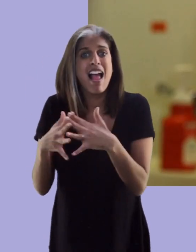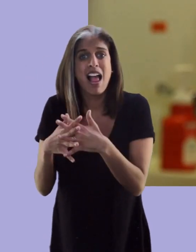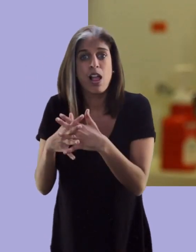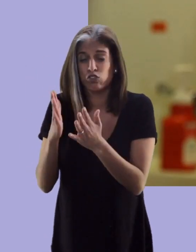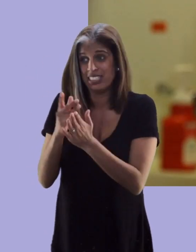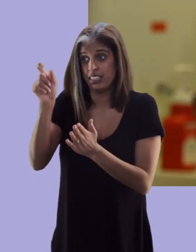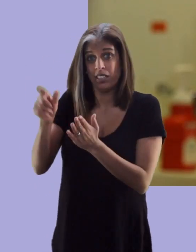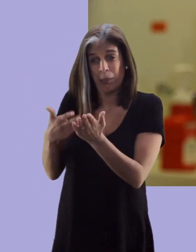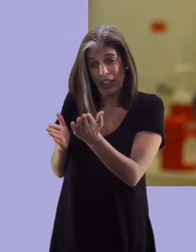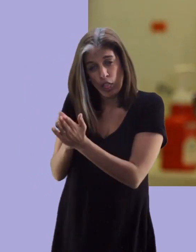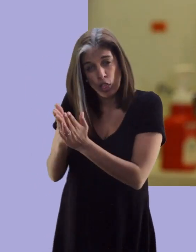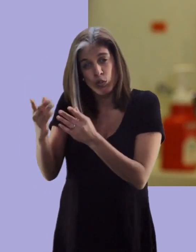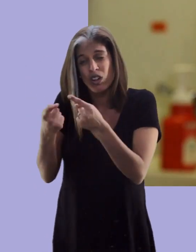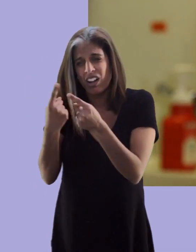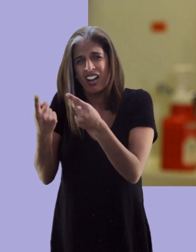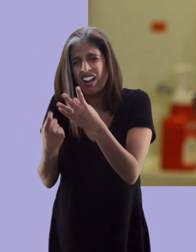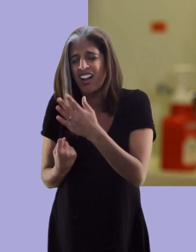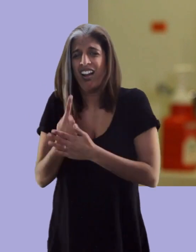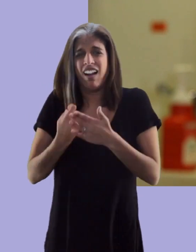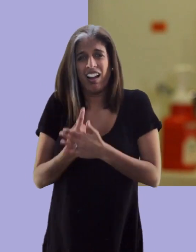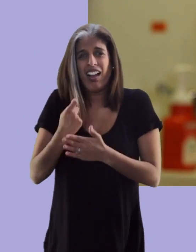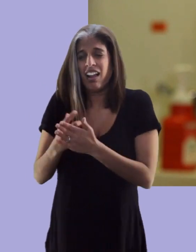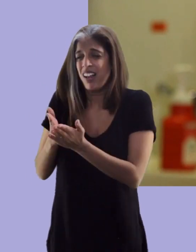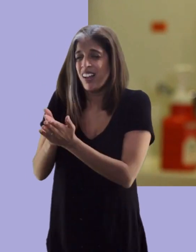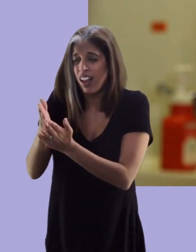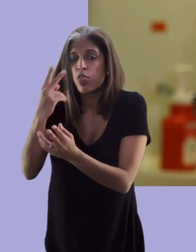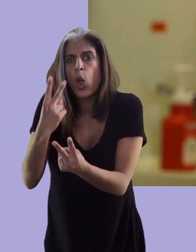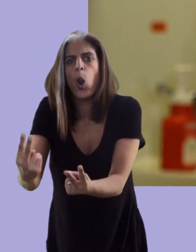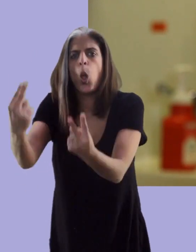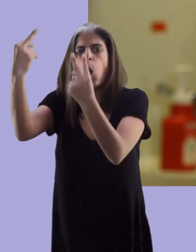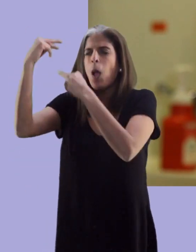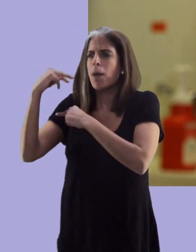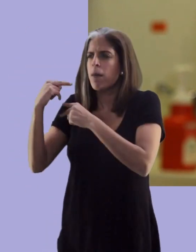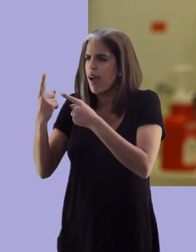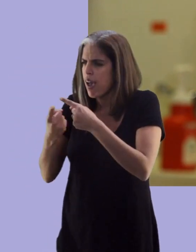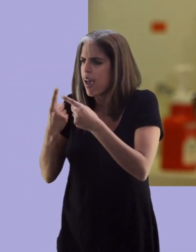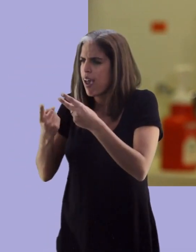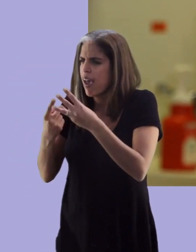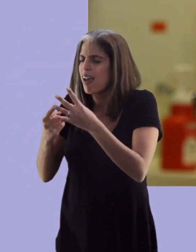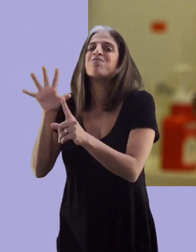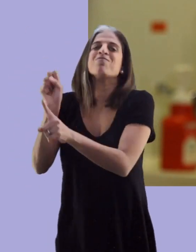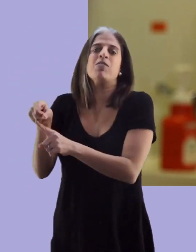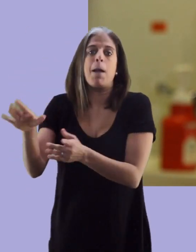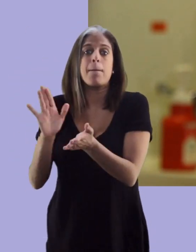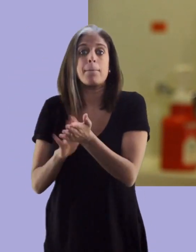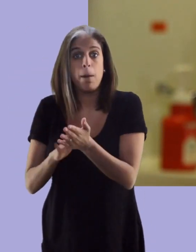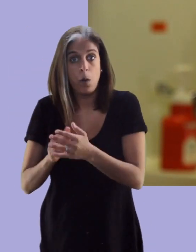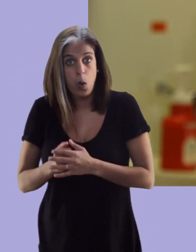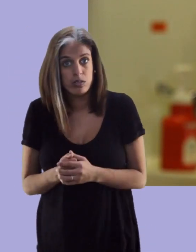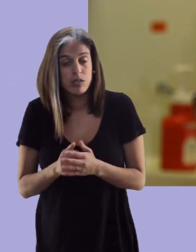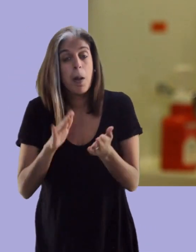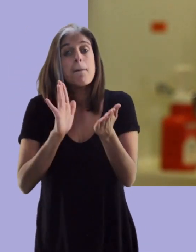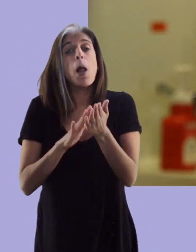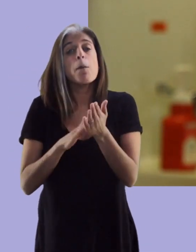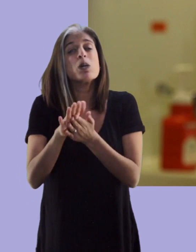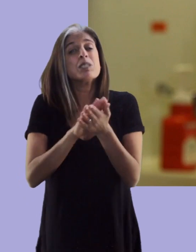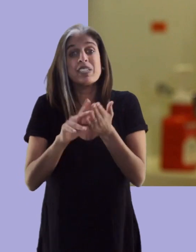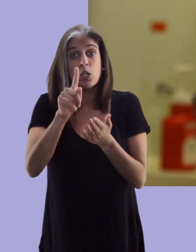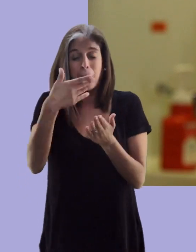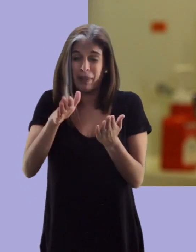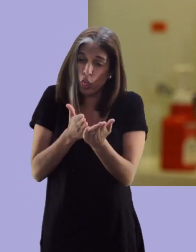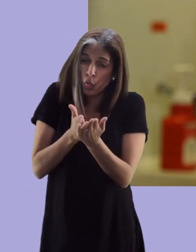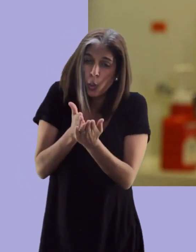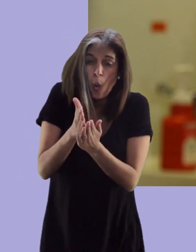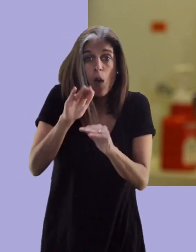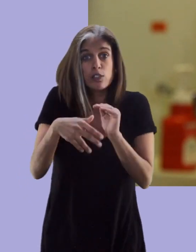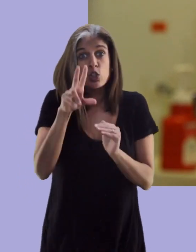retrospective diagnosis, which means it's a look back in time diagnosis. For the menopause, you do not have a period for at least 12 months.